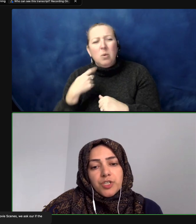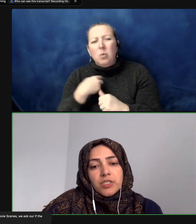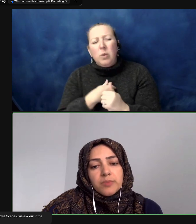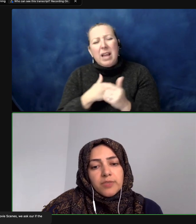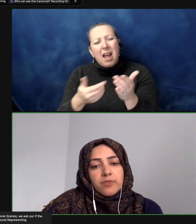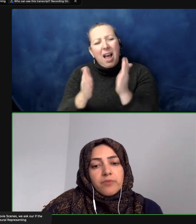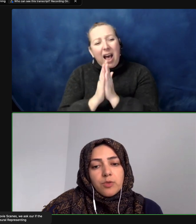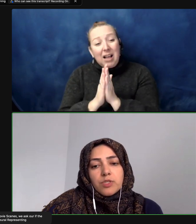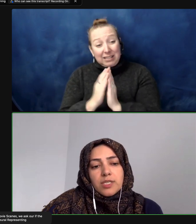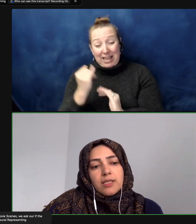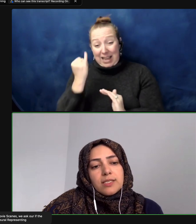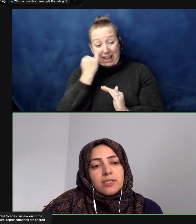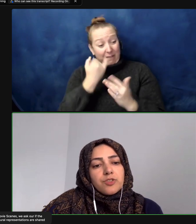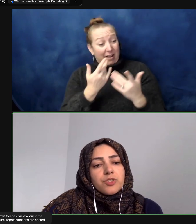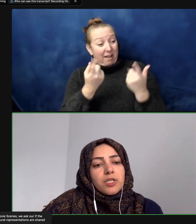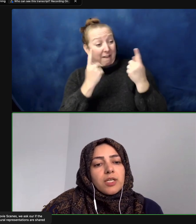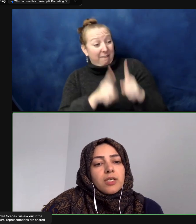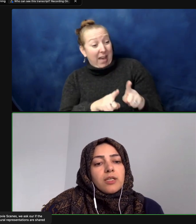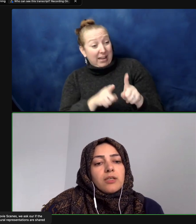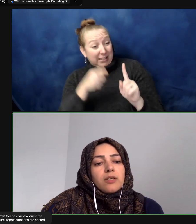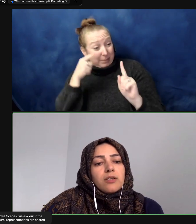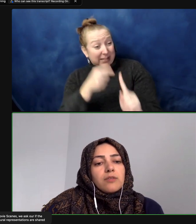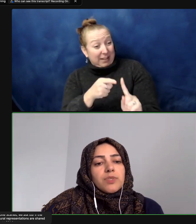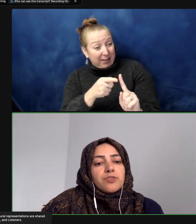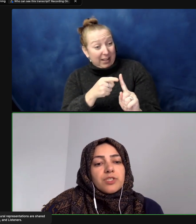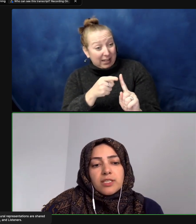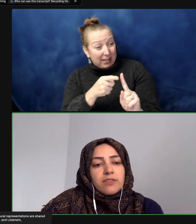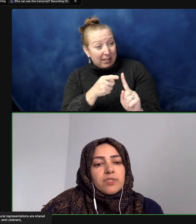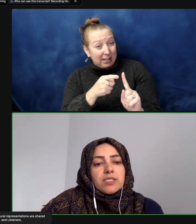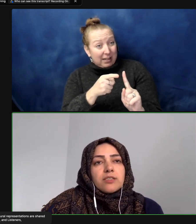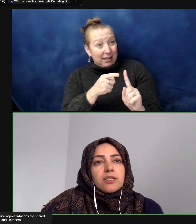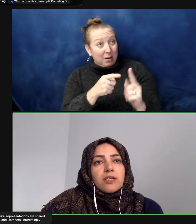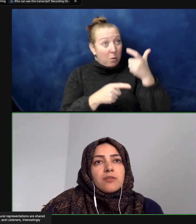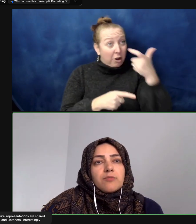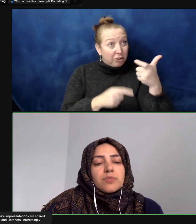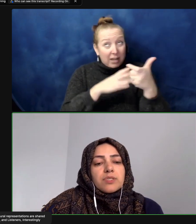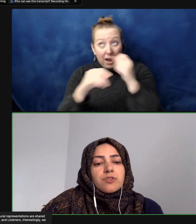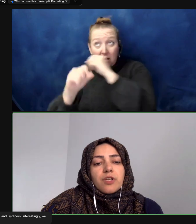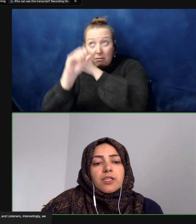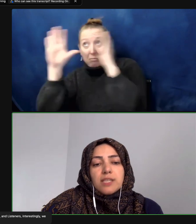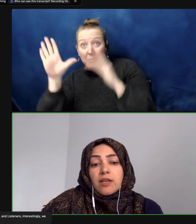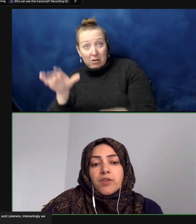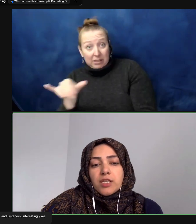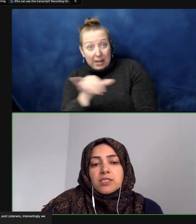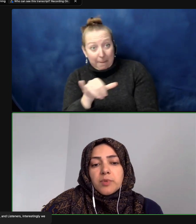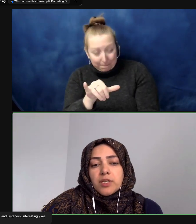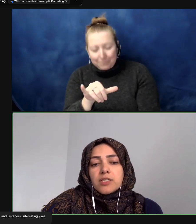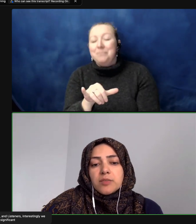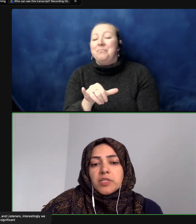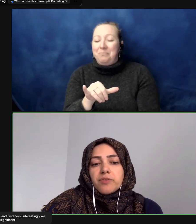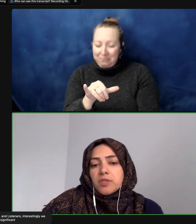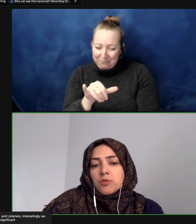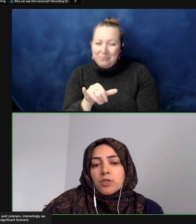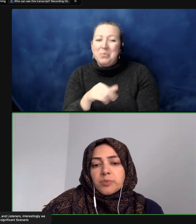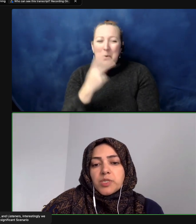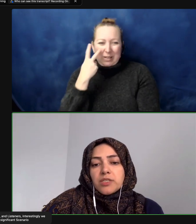representations are shared between viewers and listeners. Interestingly, we see a strong and significant similarity between the neural